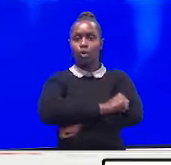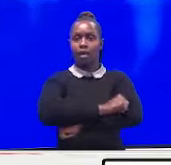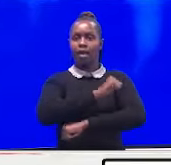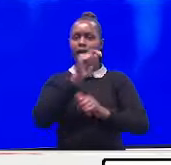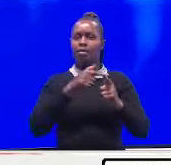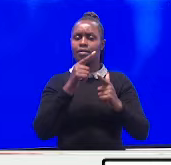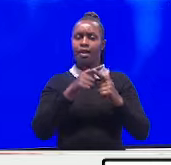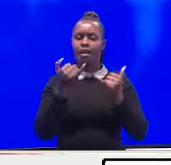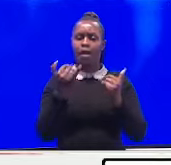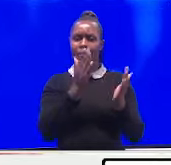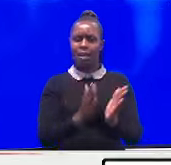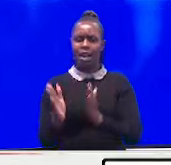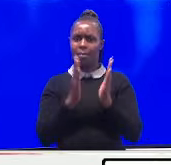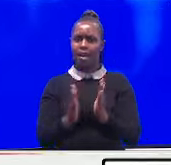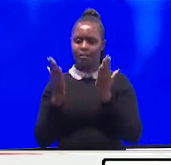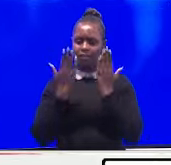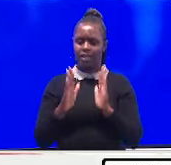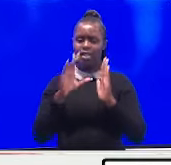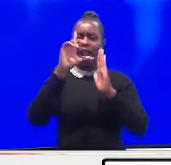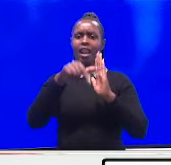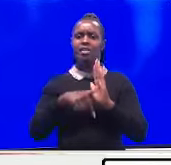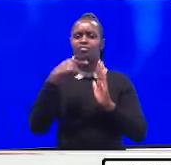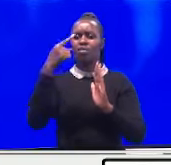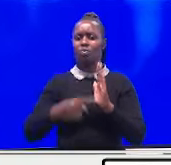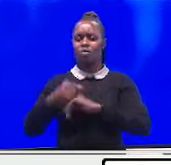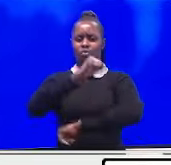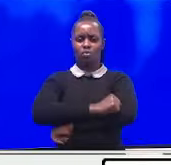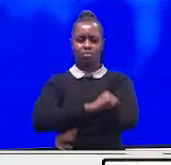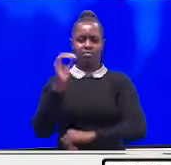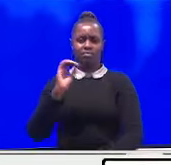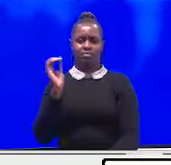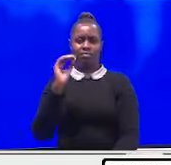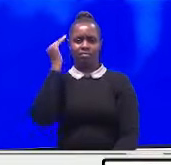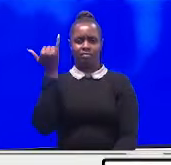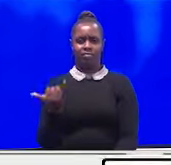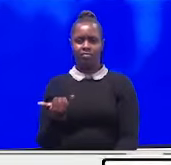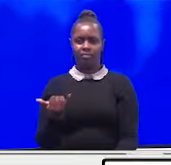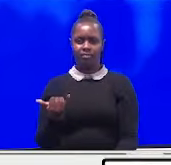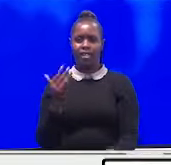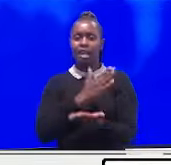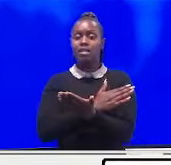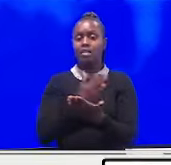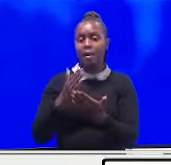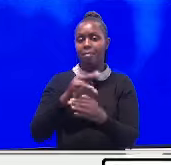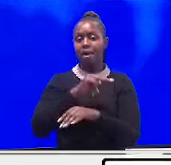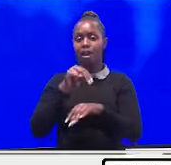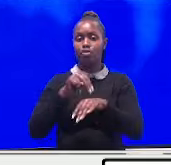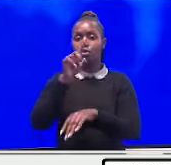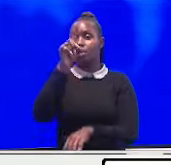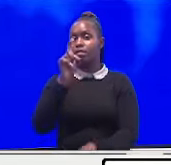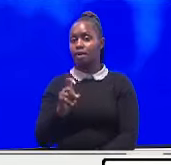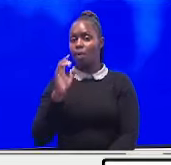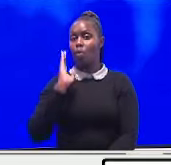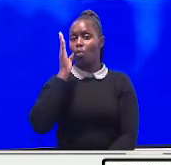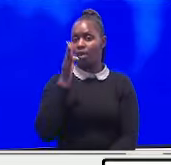Alafu kujiandaa hiyo yote tunaambiwa ati watoto waendi shule leo. Kuna wenye wanafanya hata mitihani ya kitaifa na tunaomba